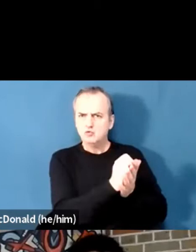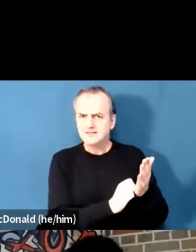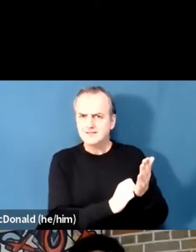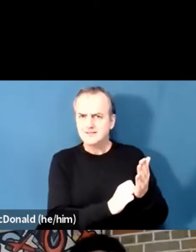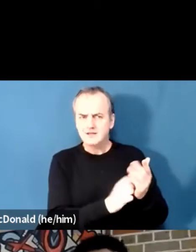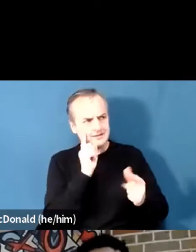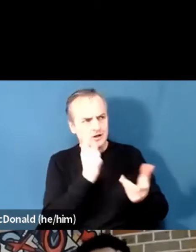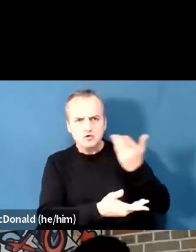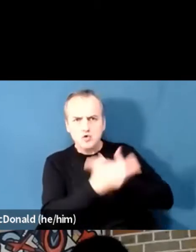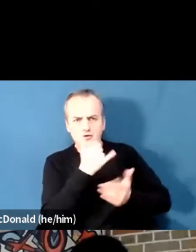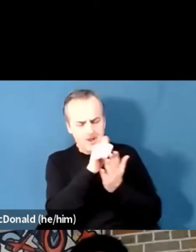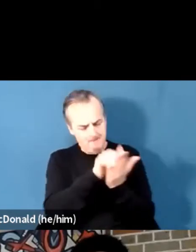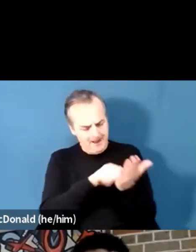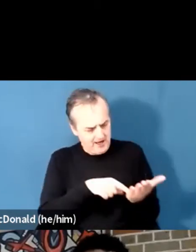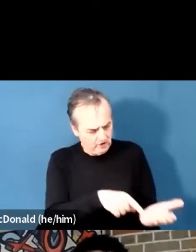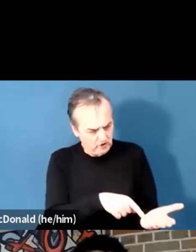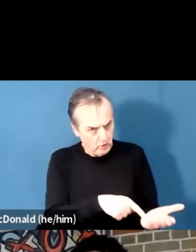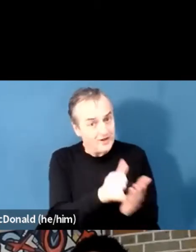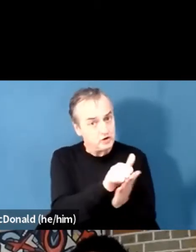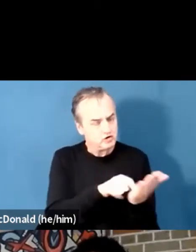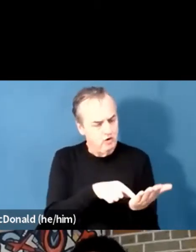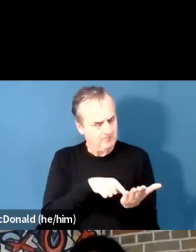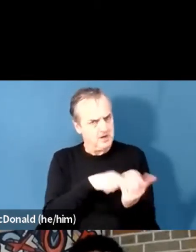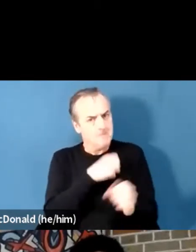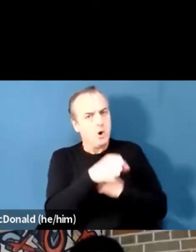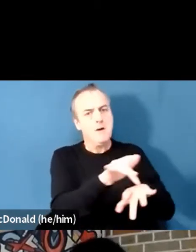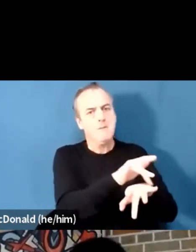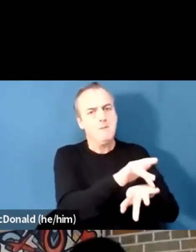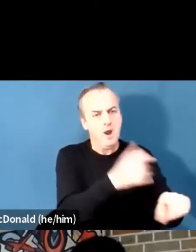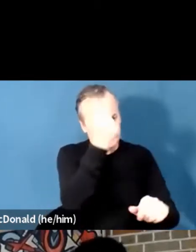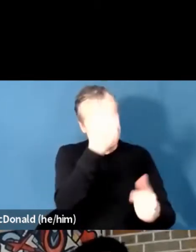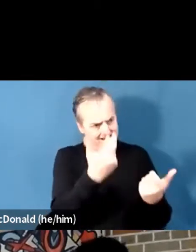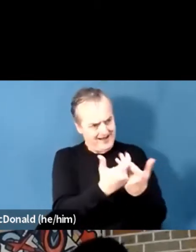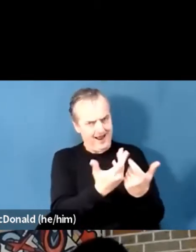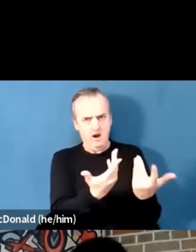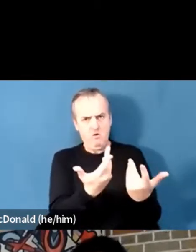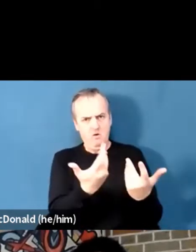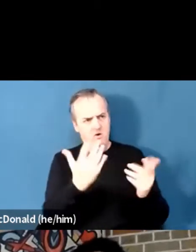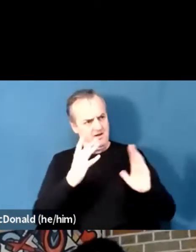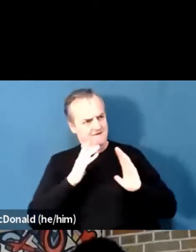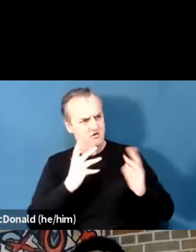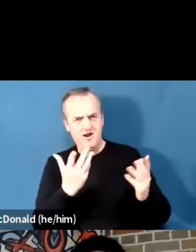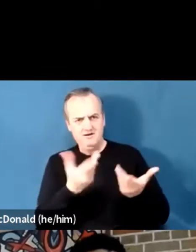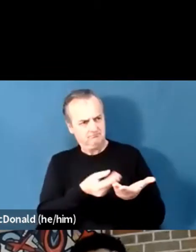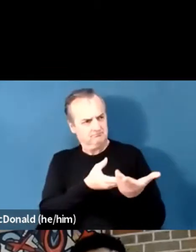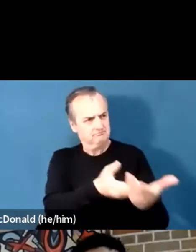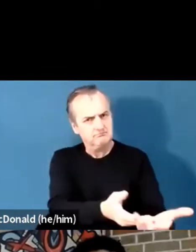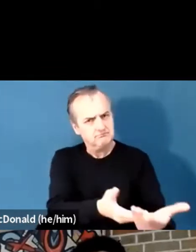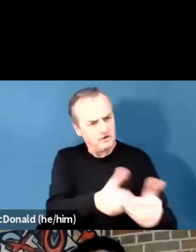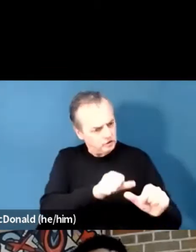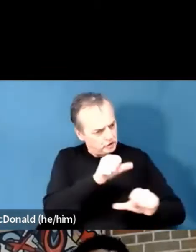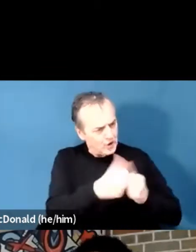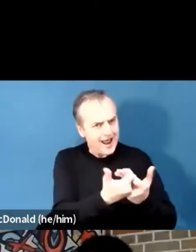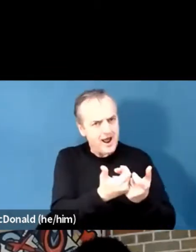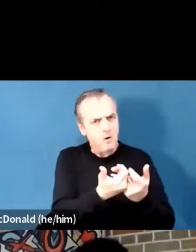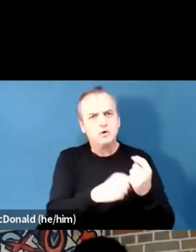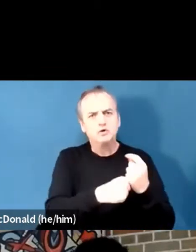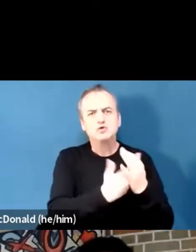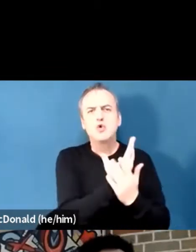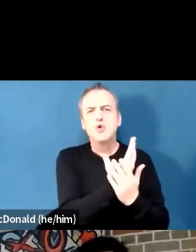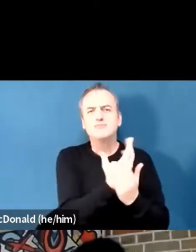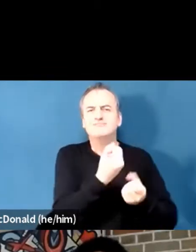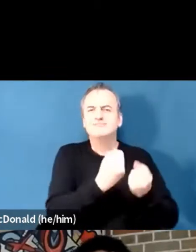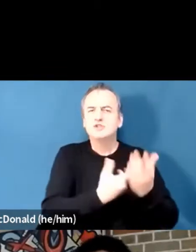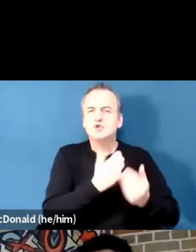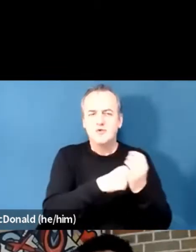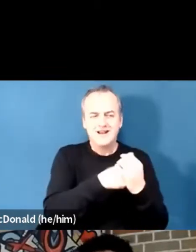told on a page via a script for a play. I understood the freedom, I understood the subtext, I understood the journey of telling the story via